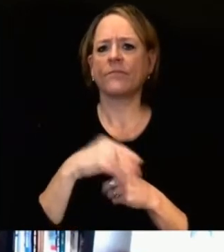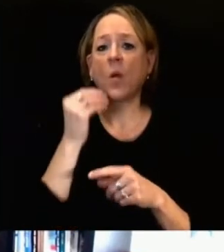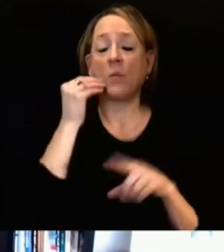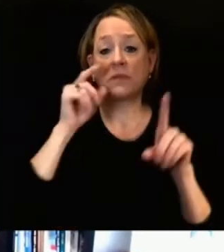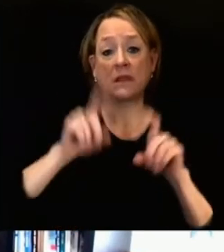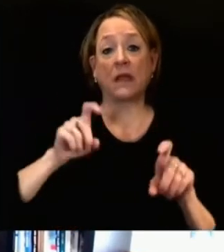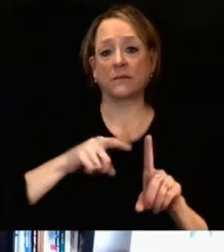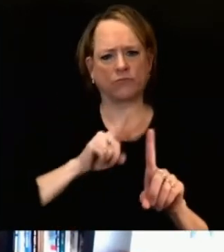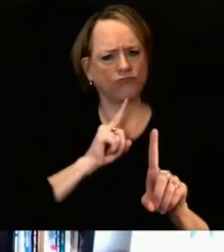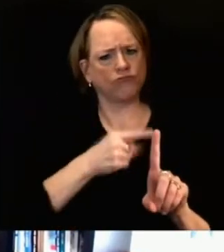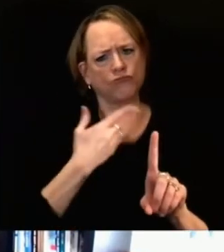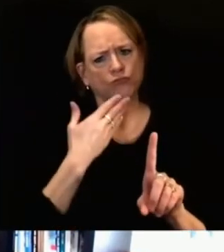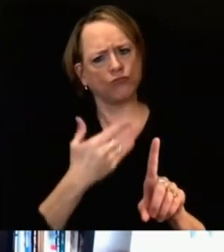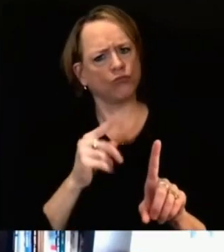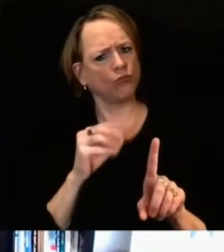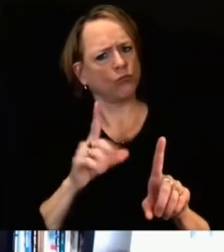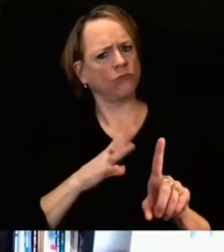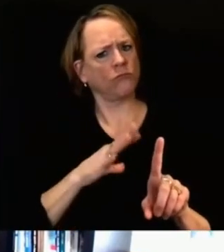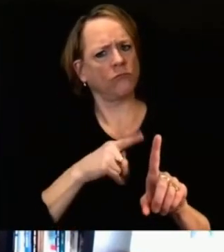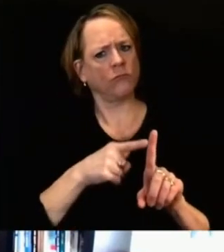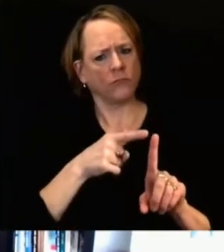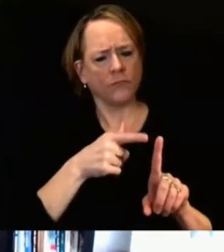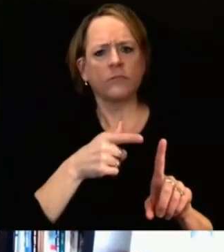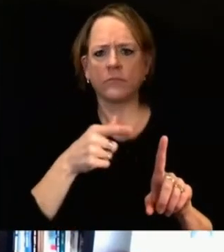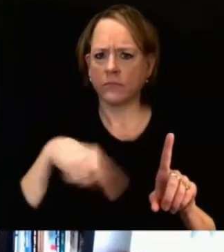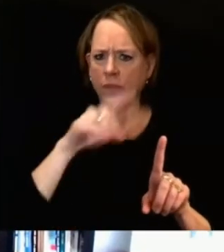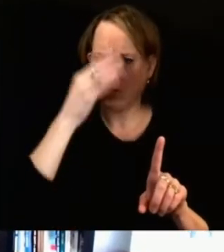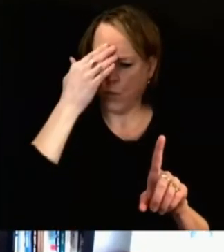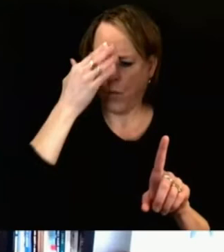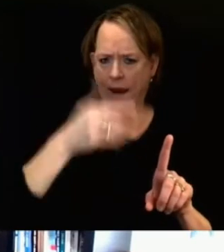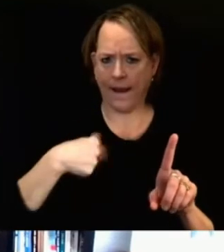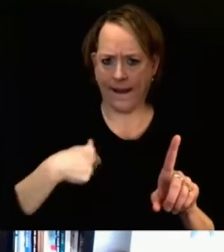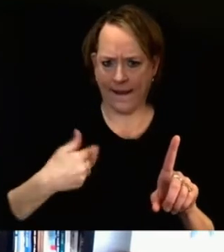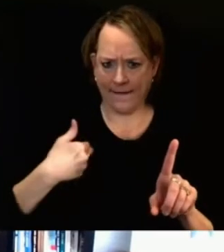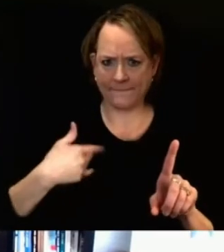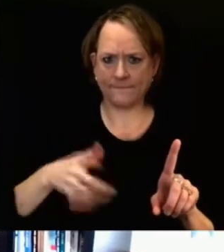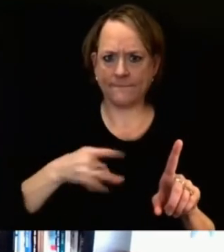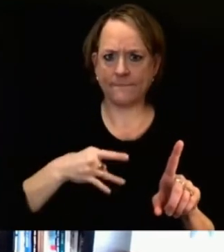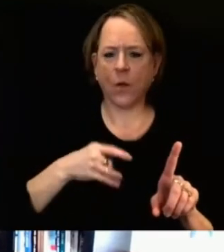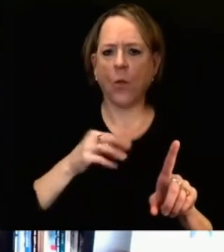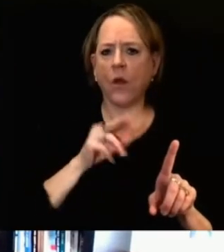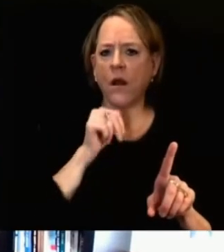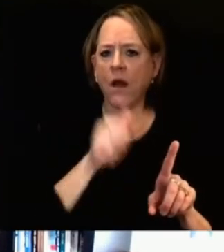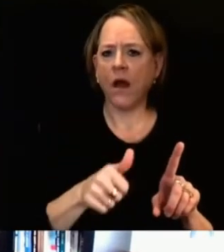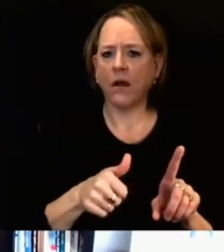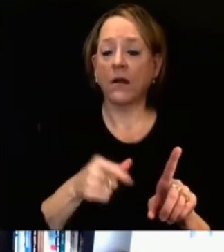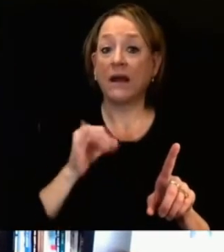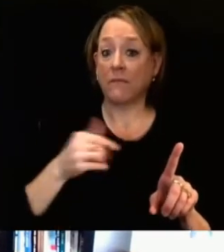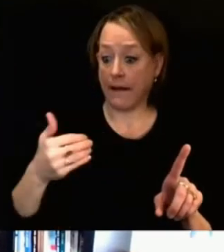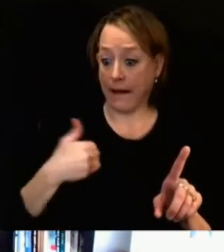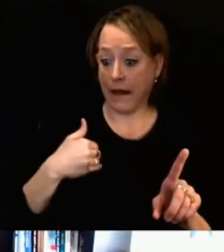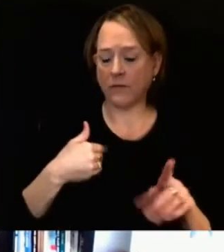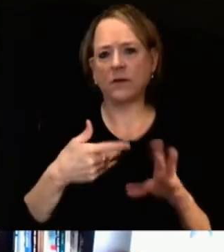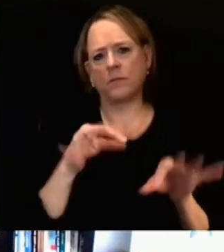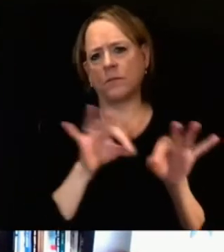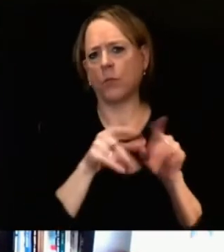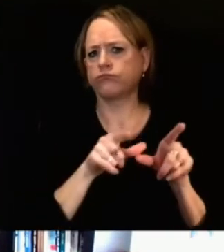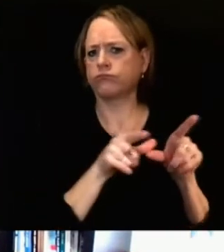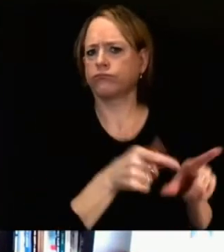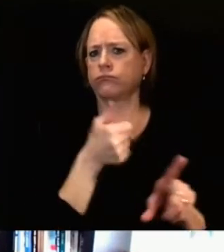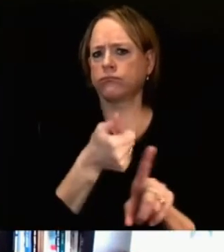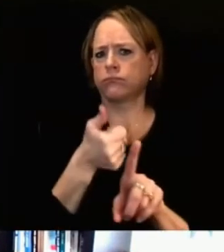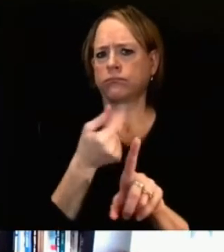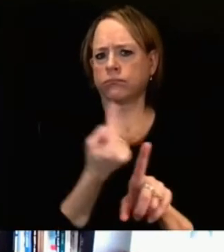have COVID-19 and take appropriate isolation precautions. Of course, we know that those cases won't necessarily be reported to public